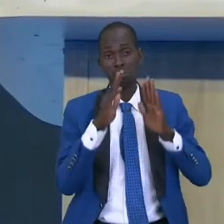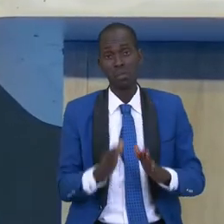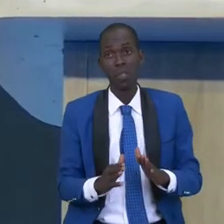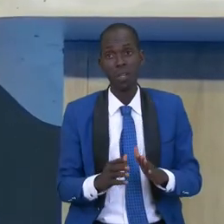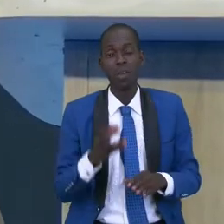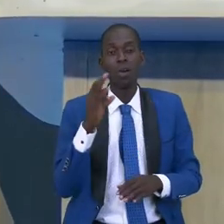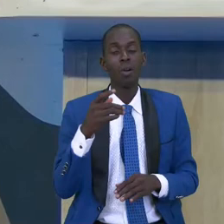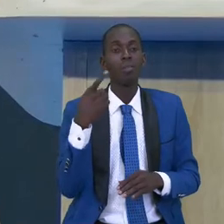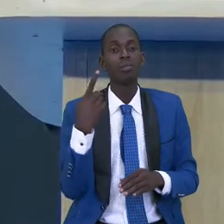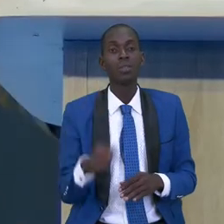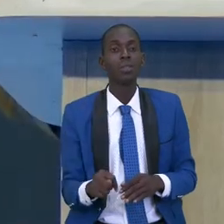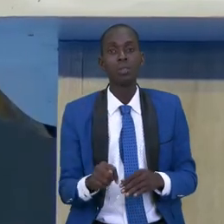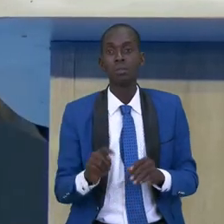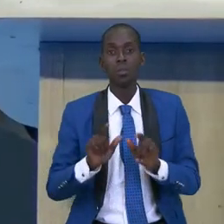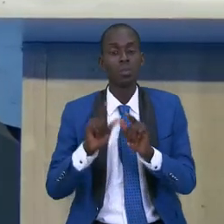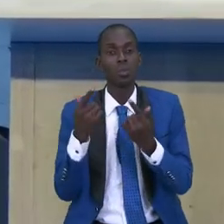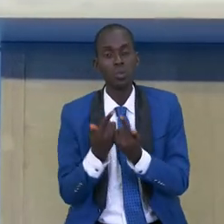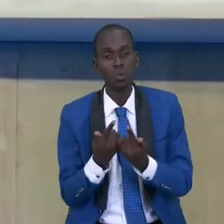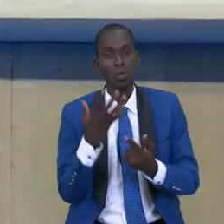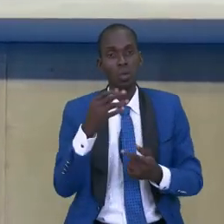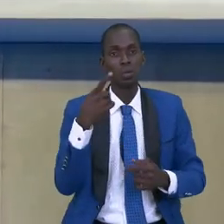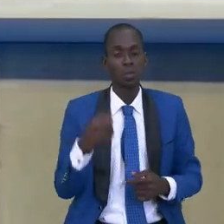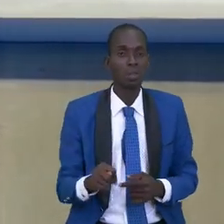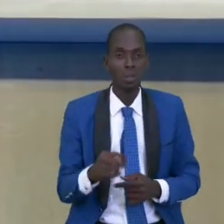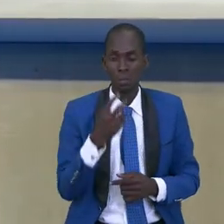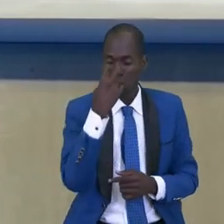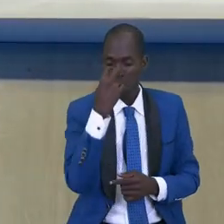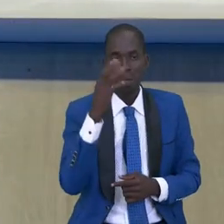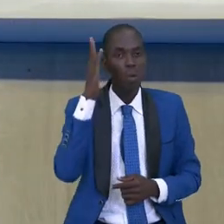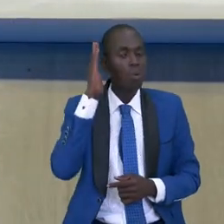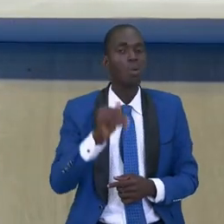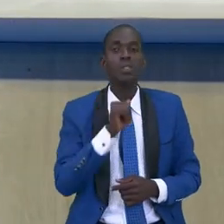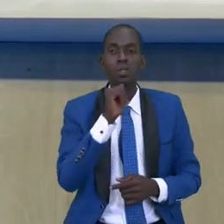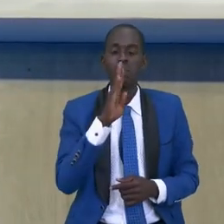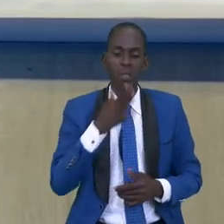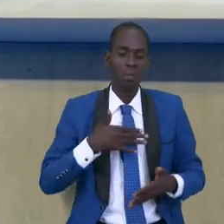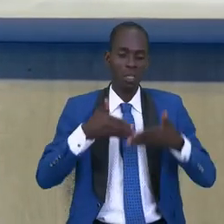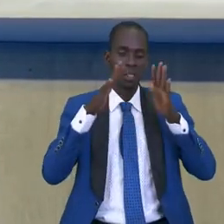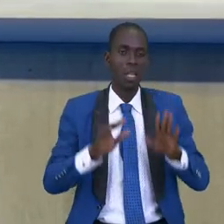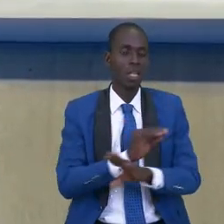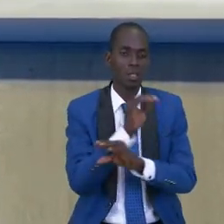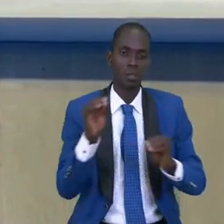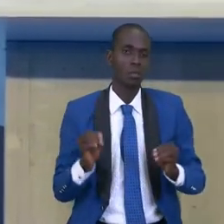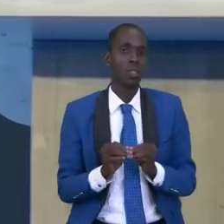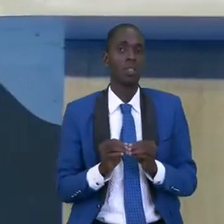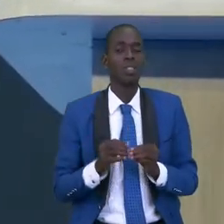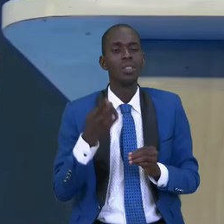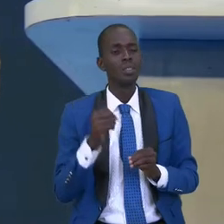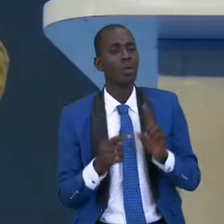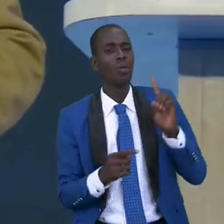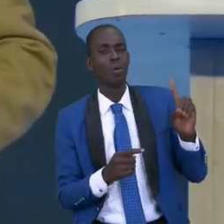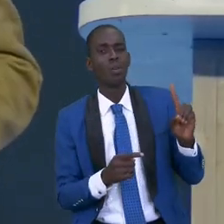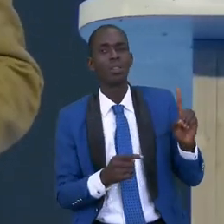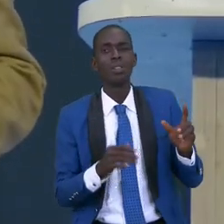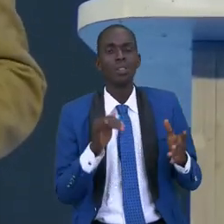board of the blind will not be my director anymore. The one, the God